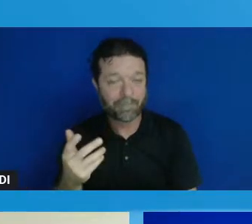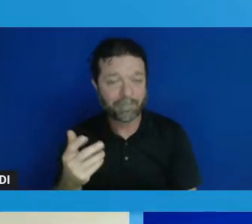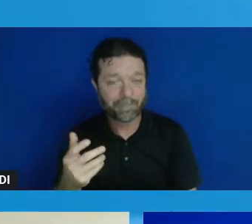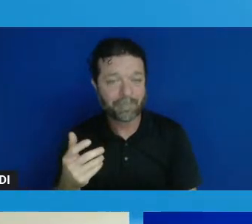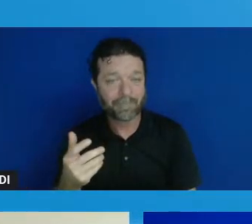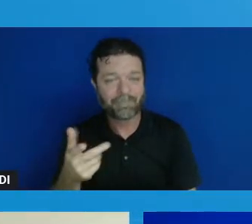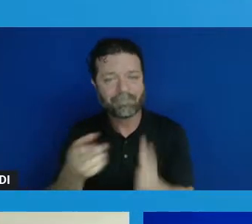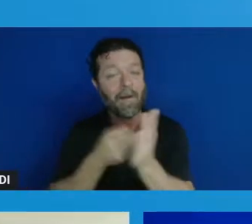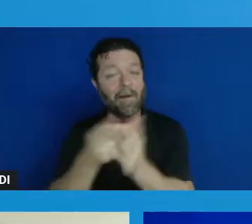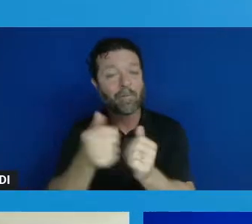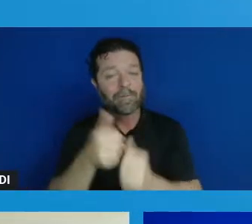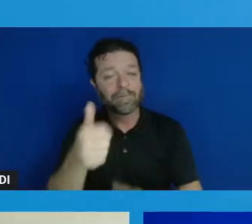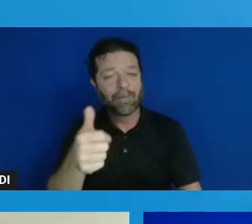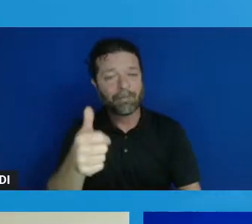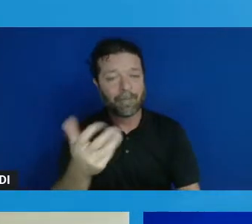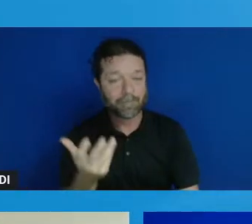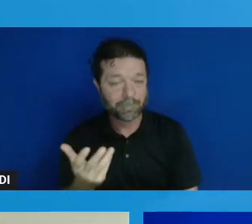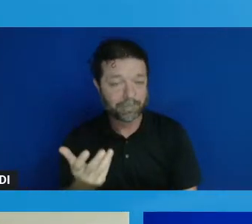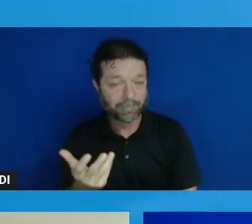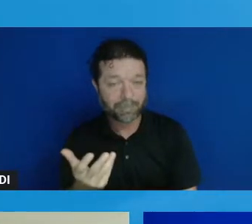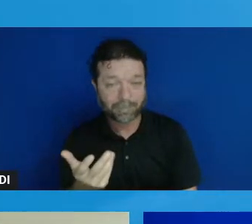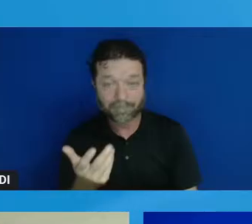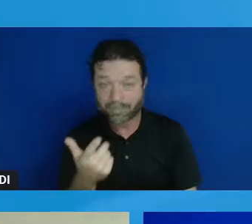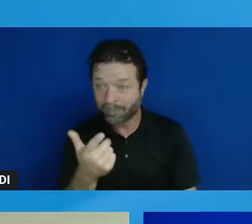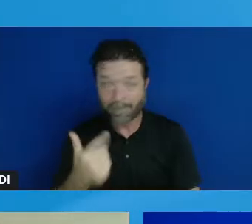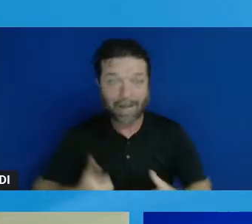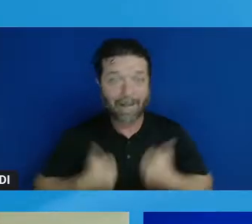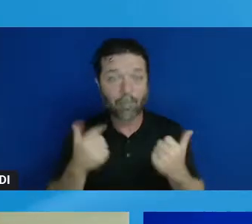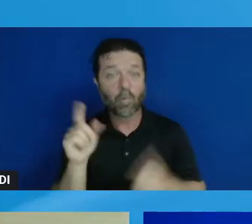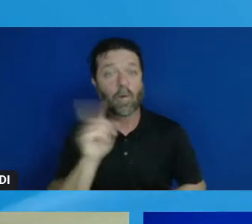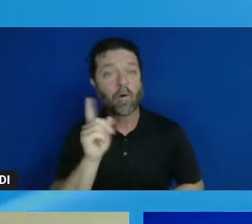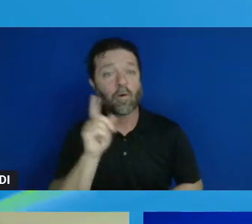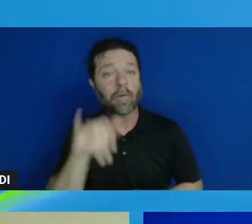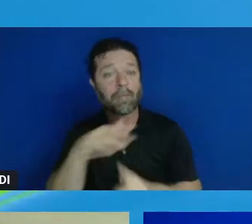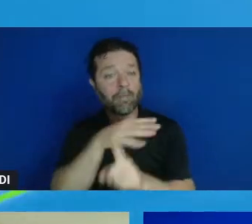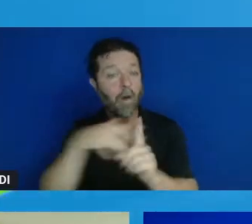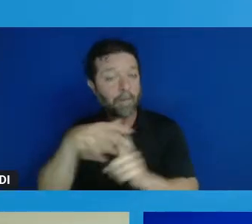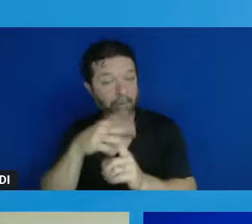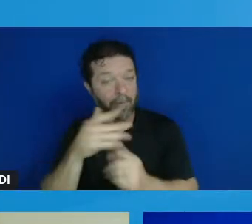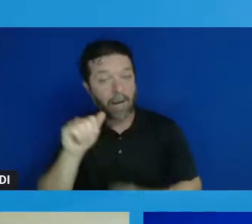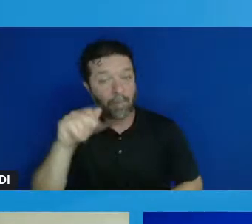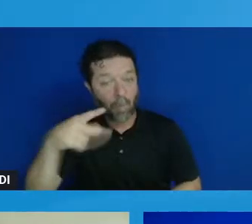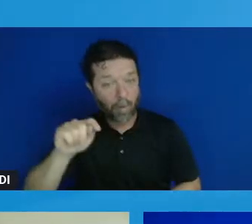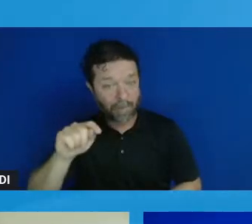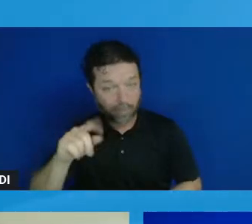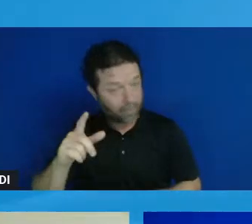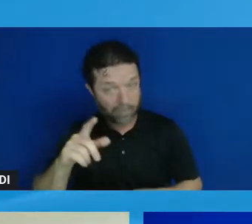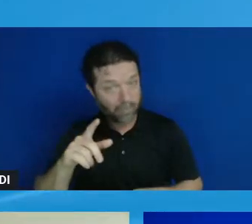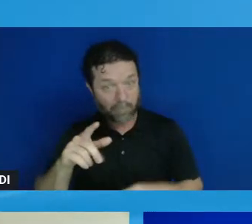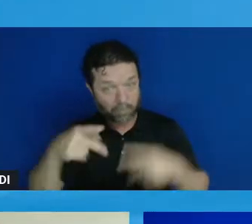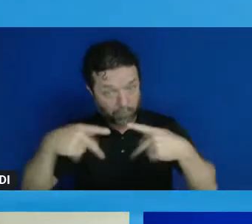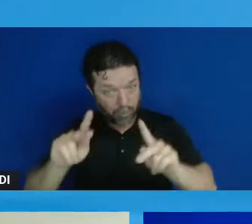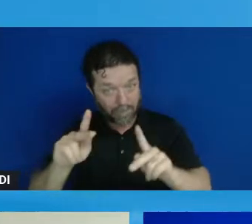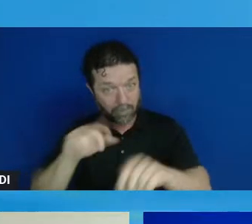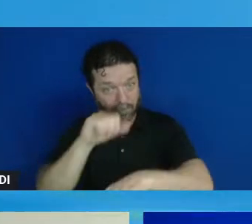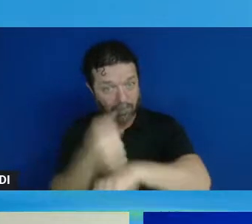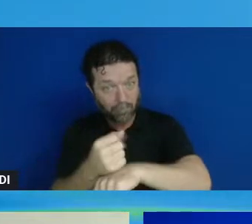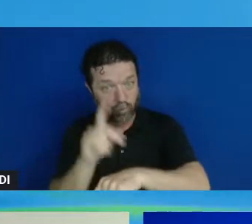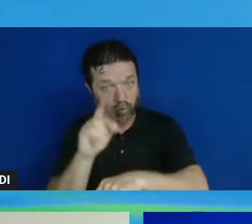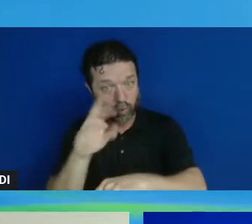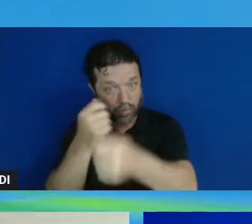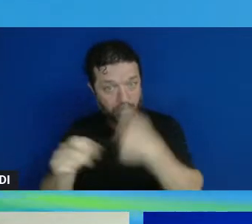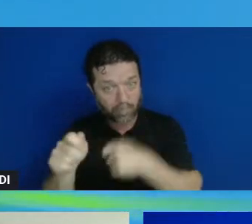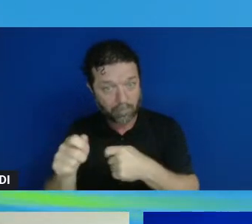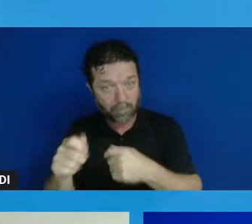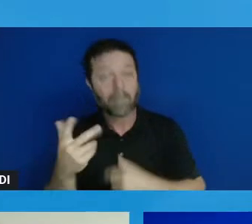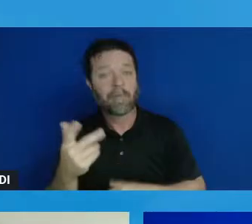oh, I live in this apartment, they're not going to let me put a lock on the door, then maybe that's something we need to decide kind of